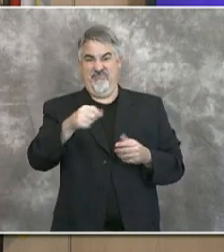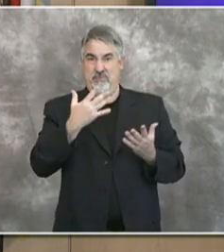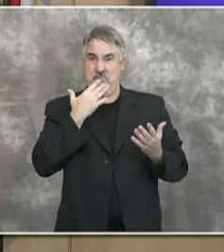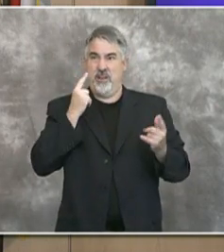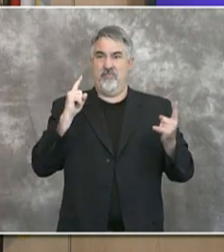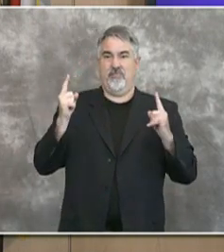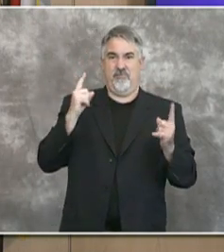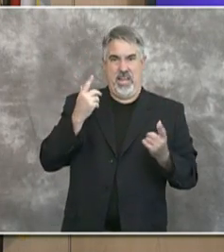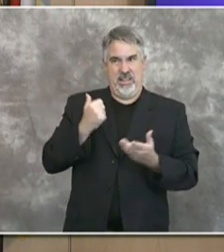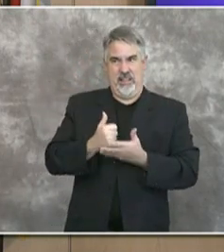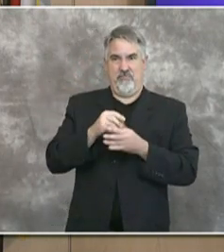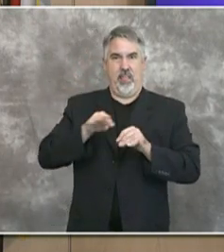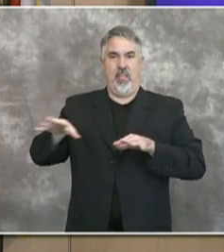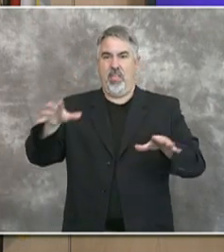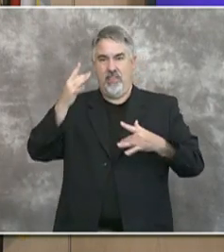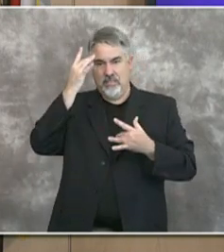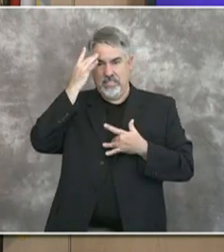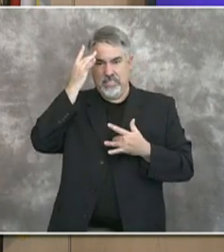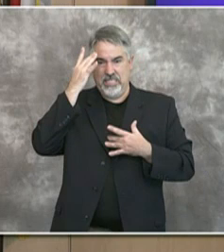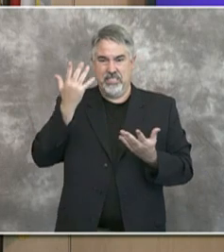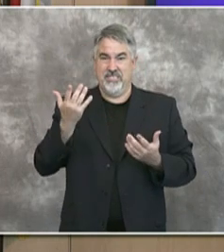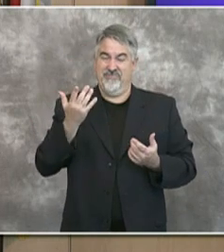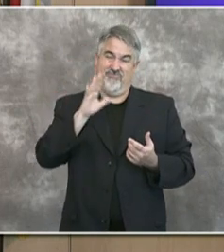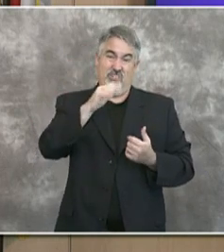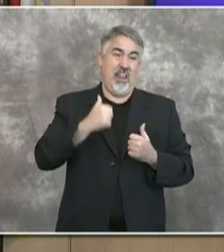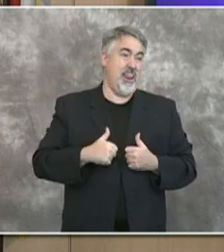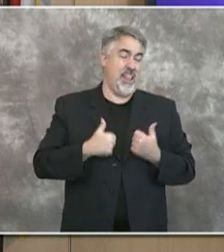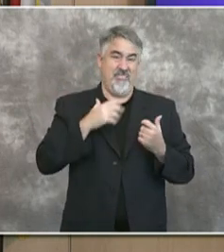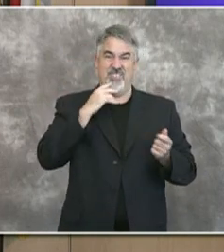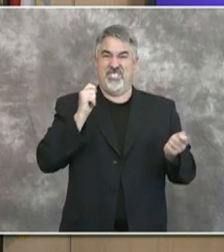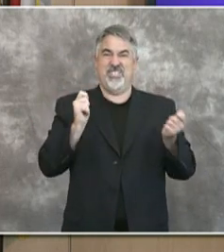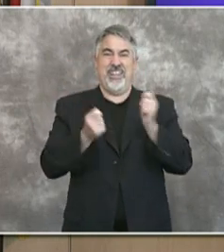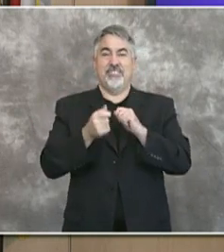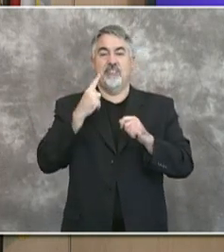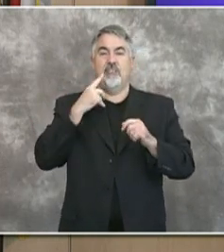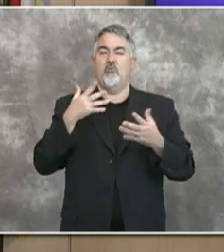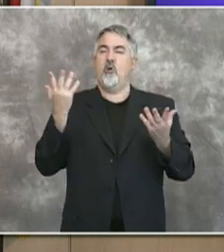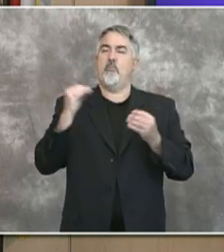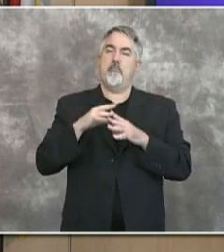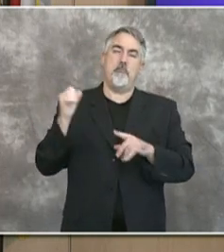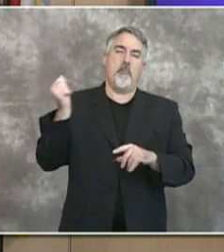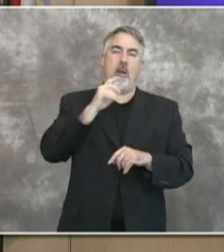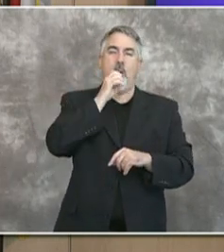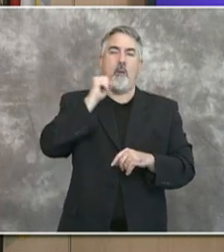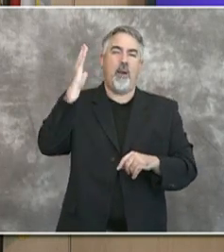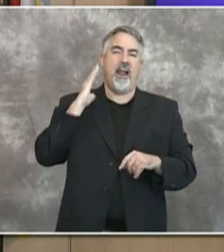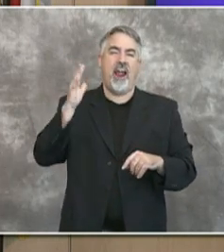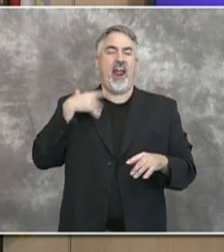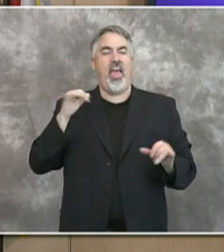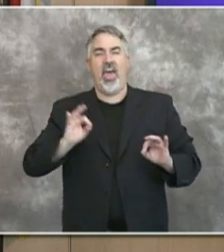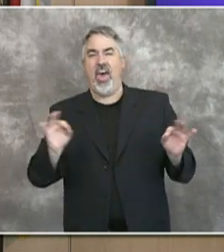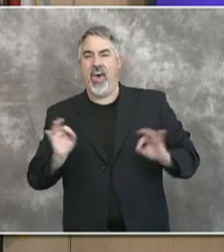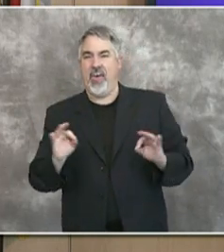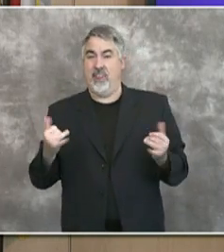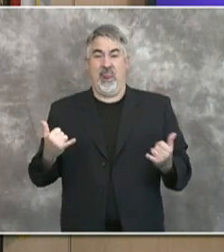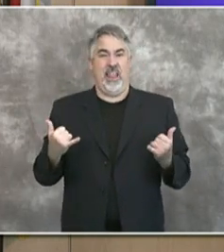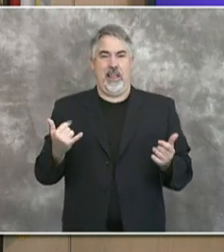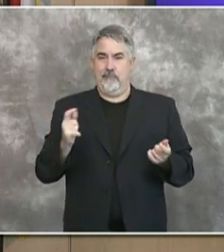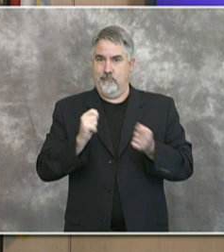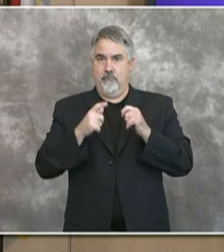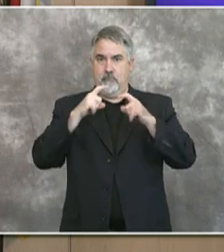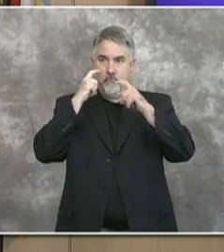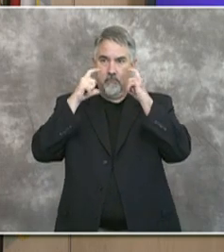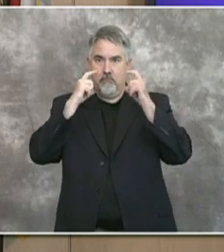going to be parts of life that are going to change. And getting in the habit of having a face covering when you leave your house, that's going to be part of the